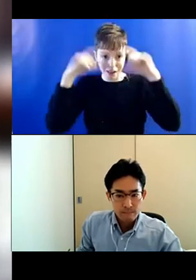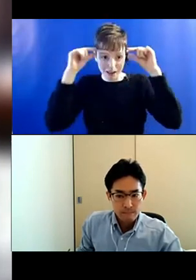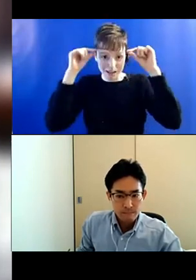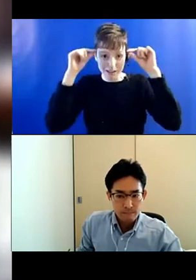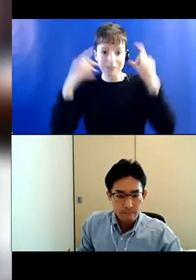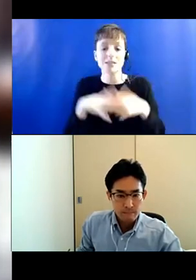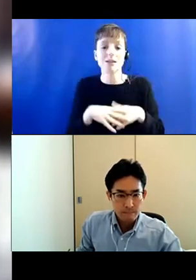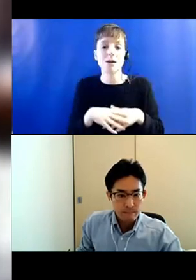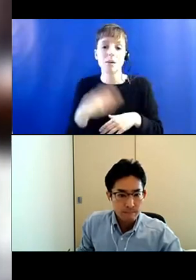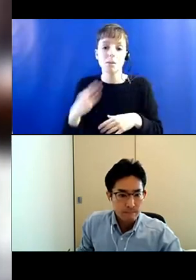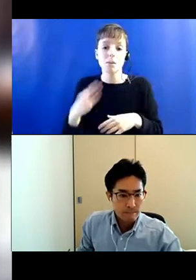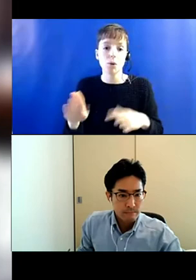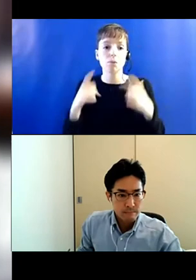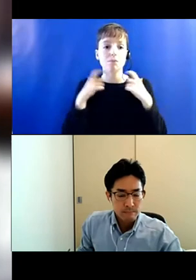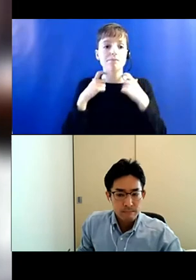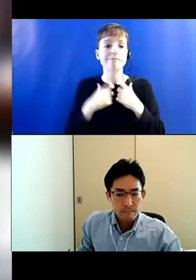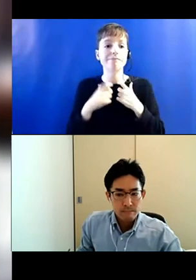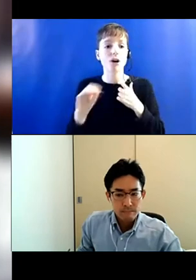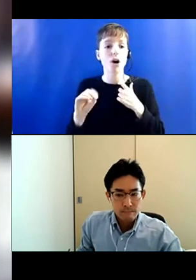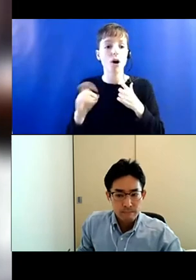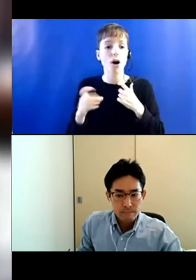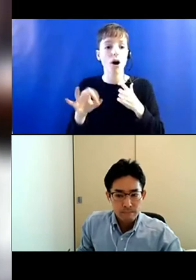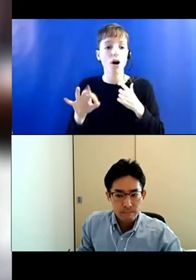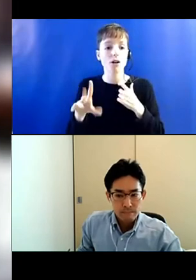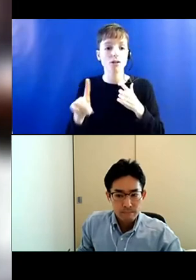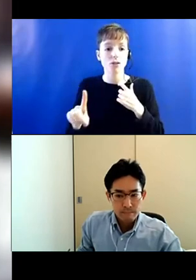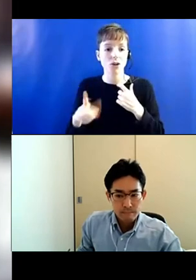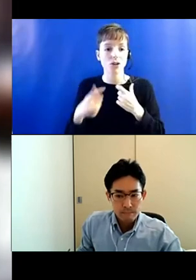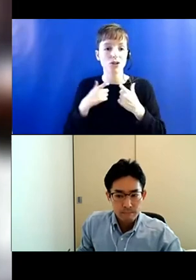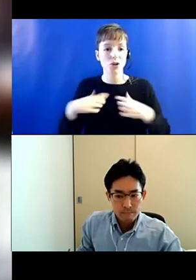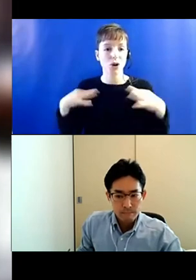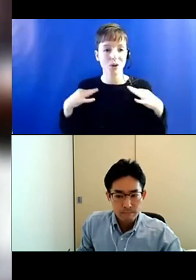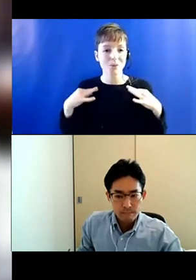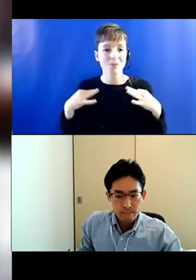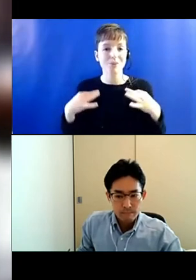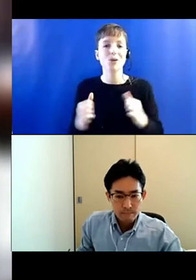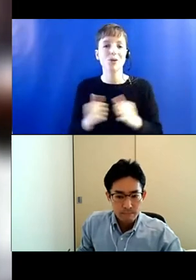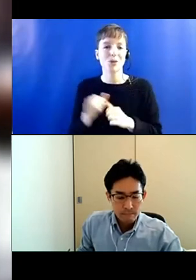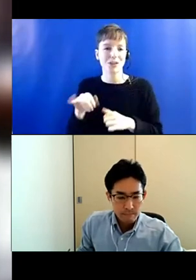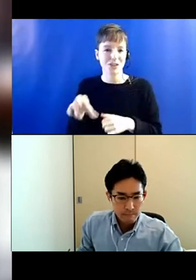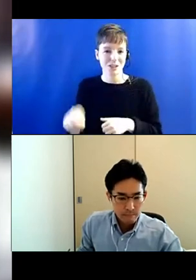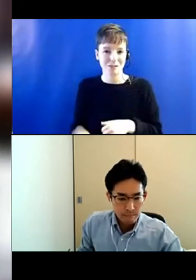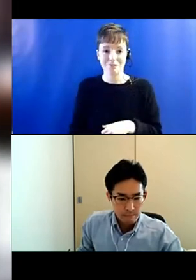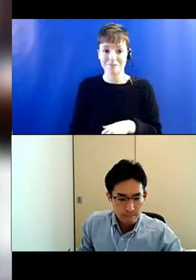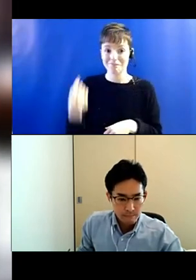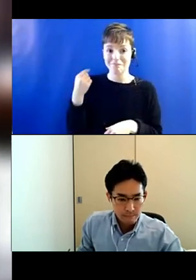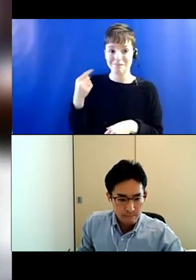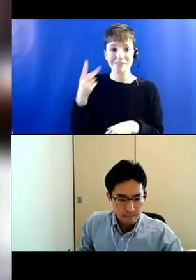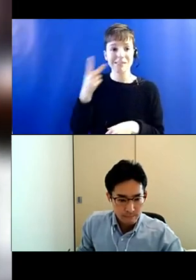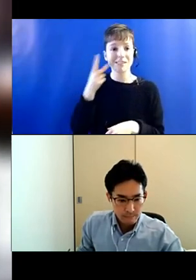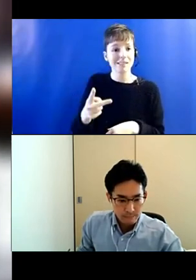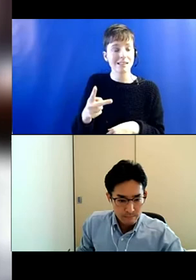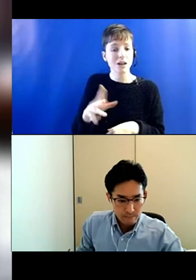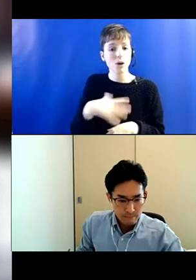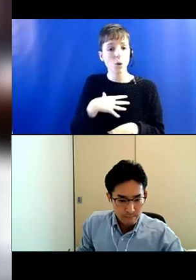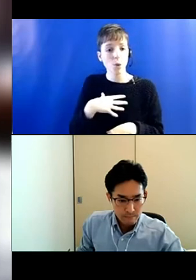jeans. Behind me are ivory sliding closet doors in my bedroom. My pronouns are he,